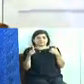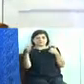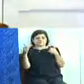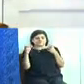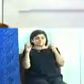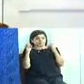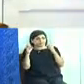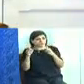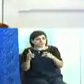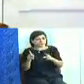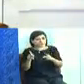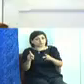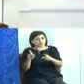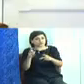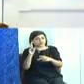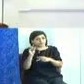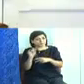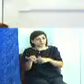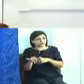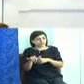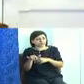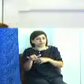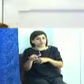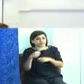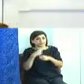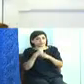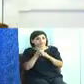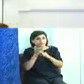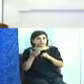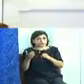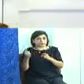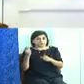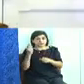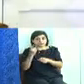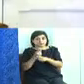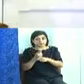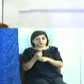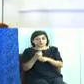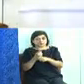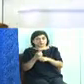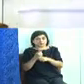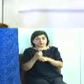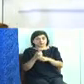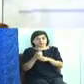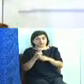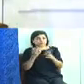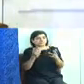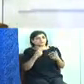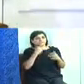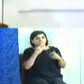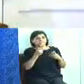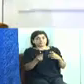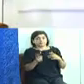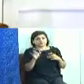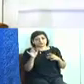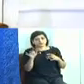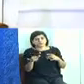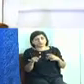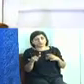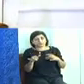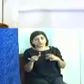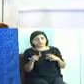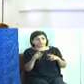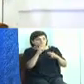opportunity to do that and make things right." I just want to say that has been